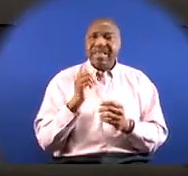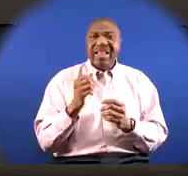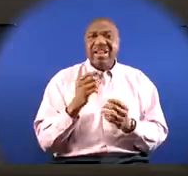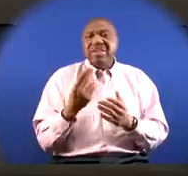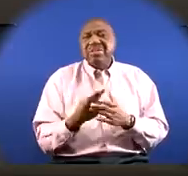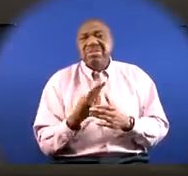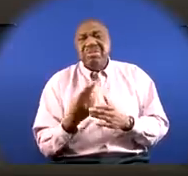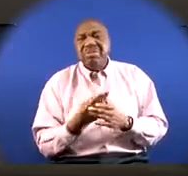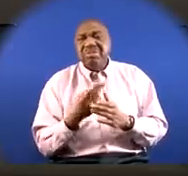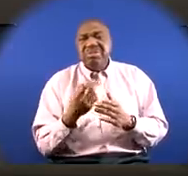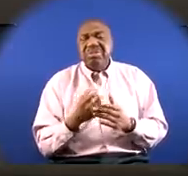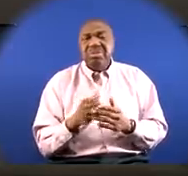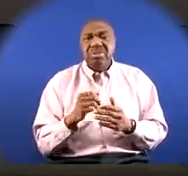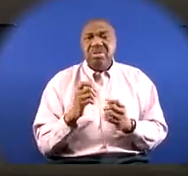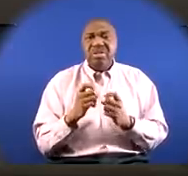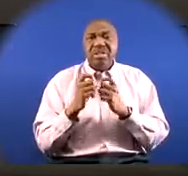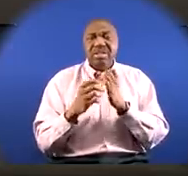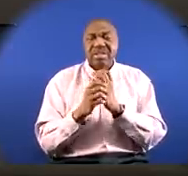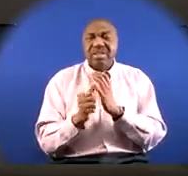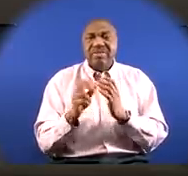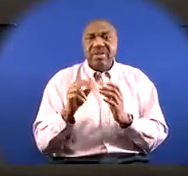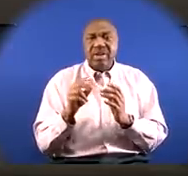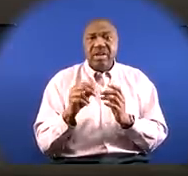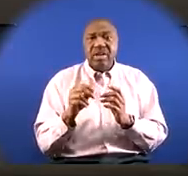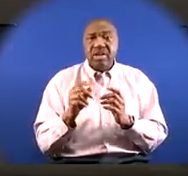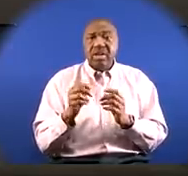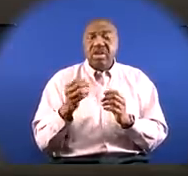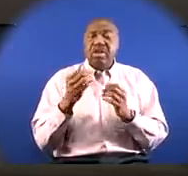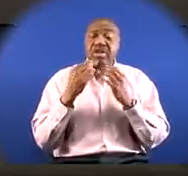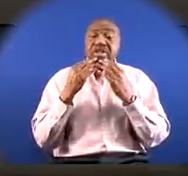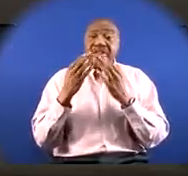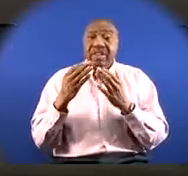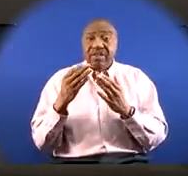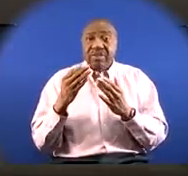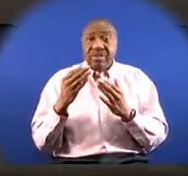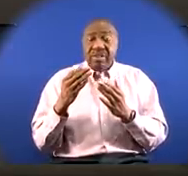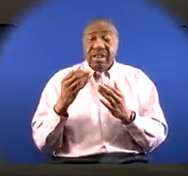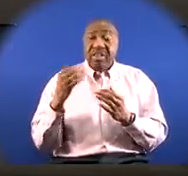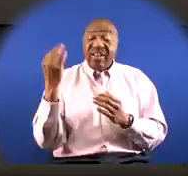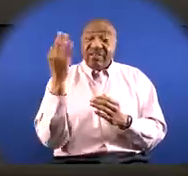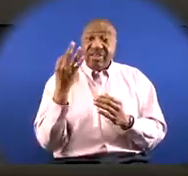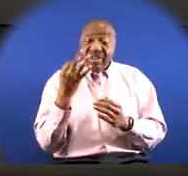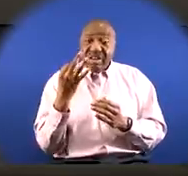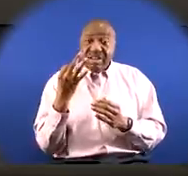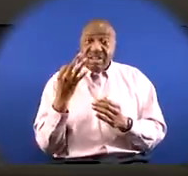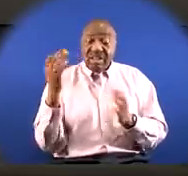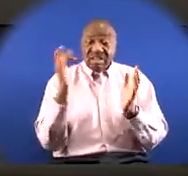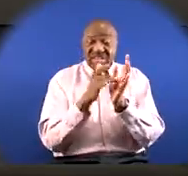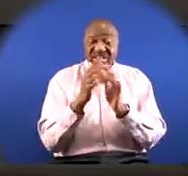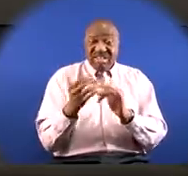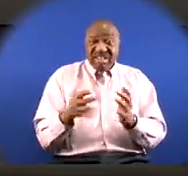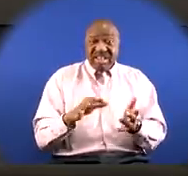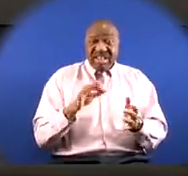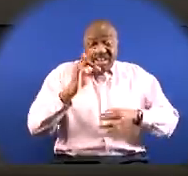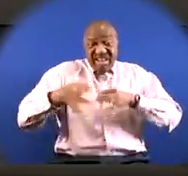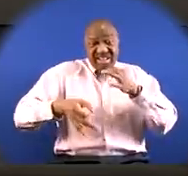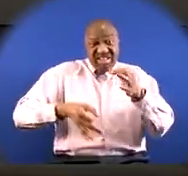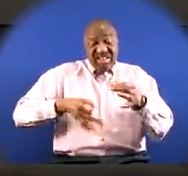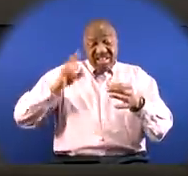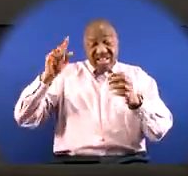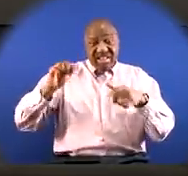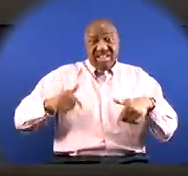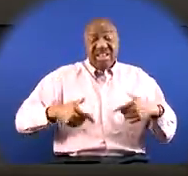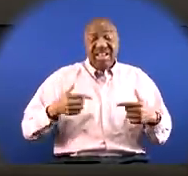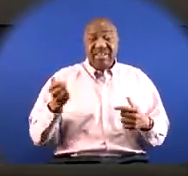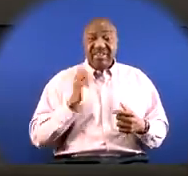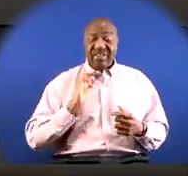you that on that Friday you died, took my place at Calvary. Yes, sir. And so as we commit our gifts unto the